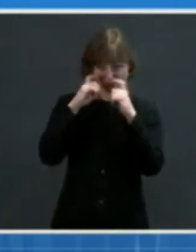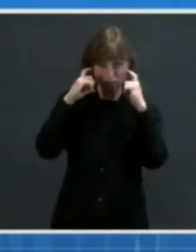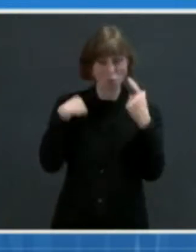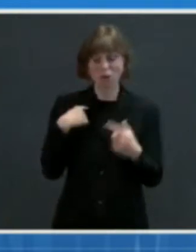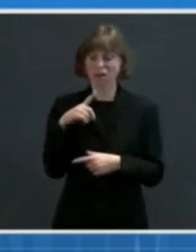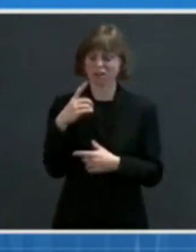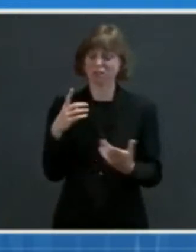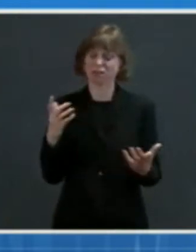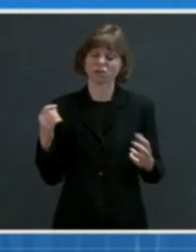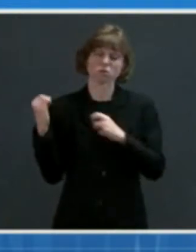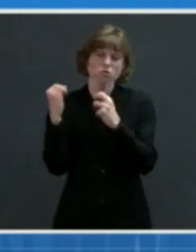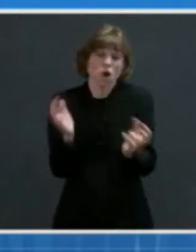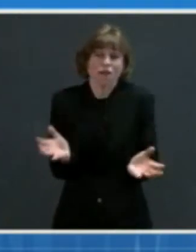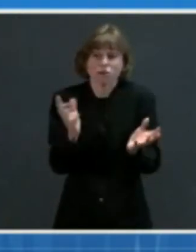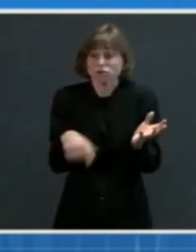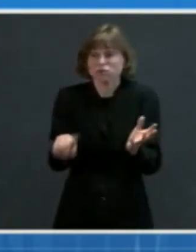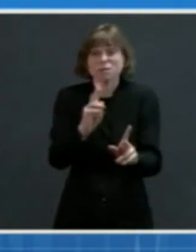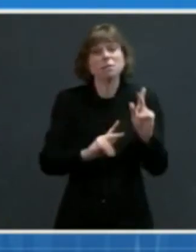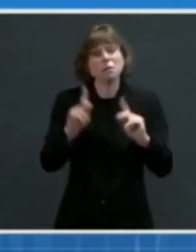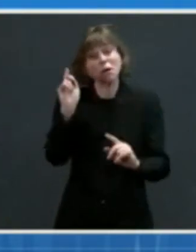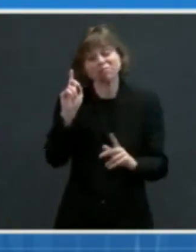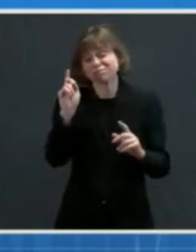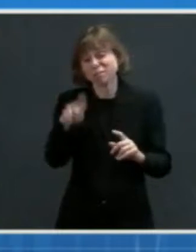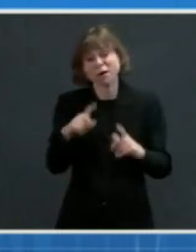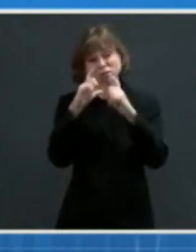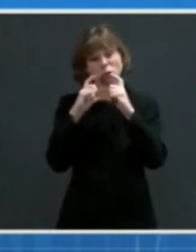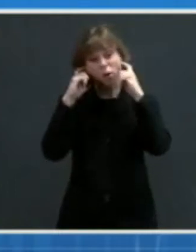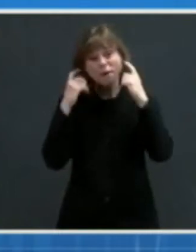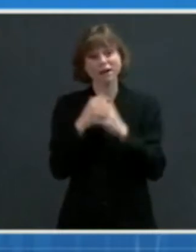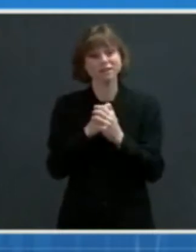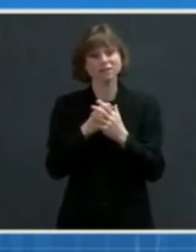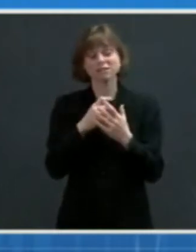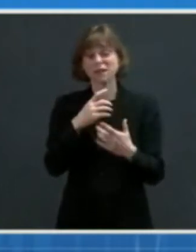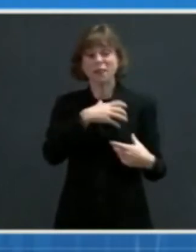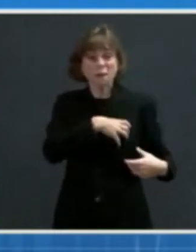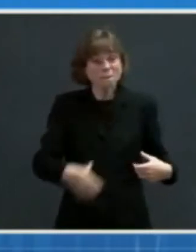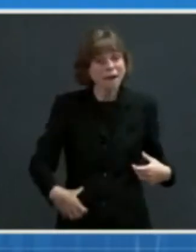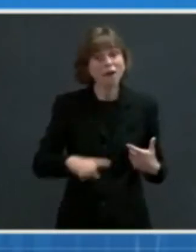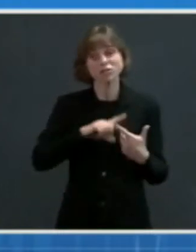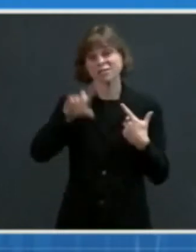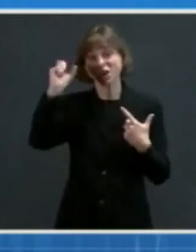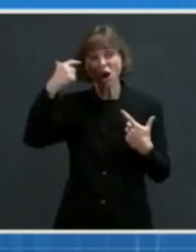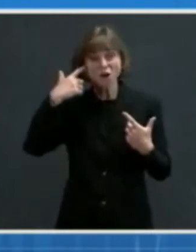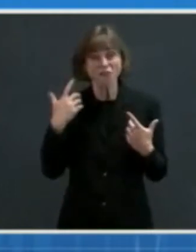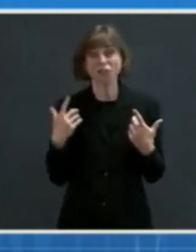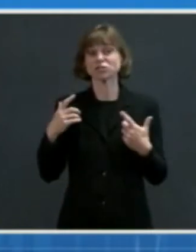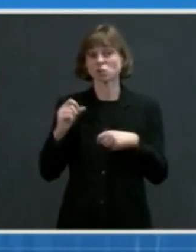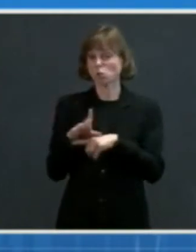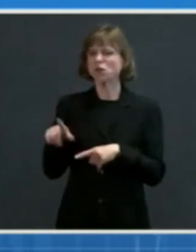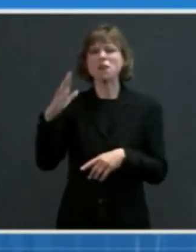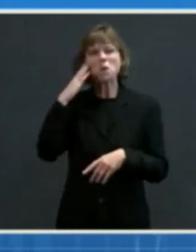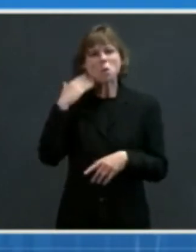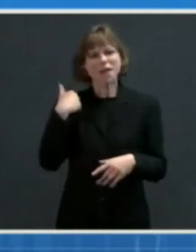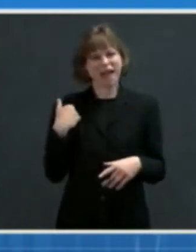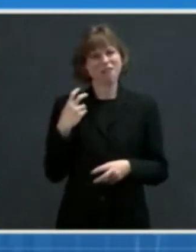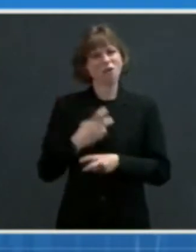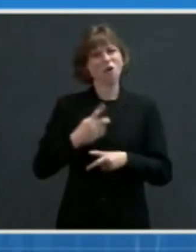and mayors, governors, and others recognizing that they have difficult decisions to make to keep the